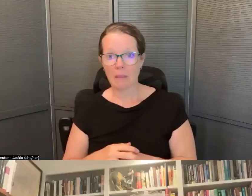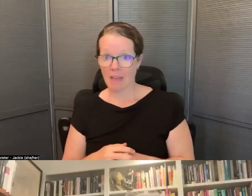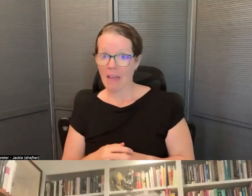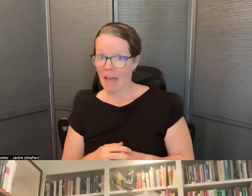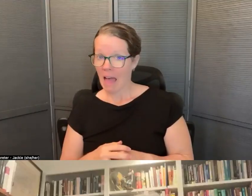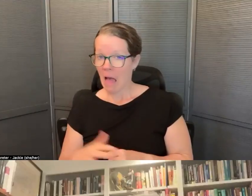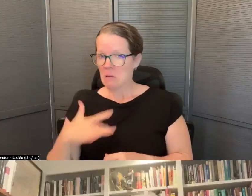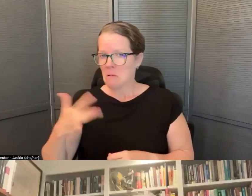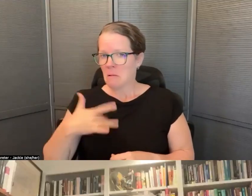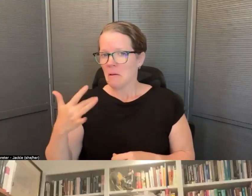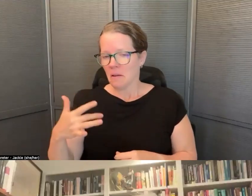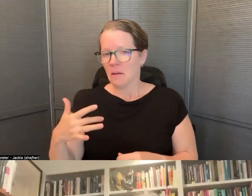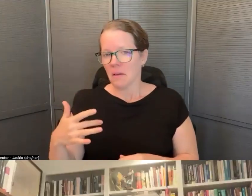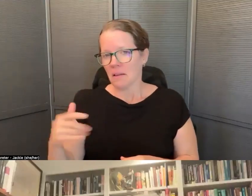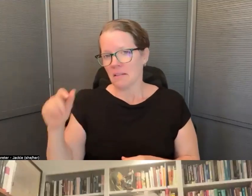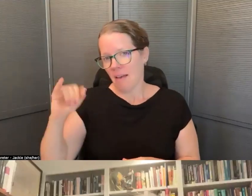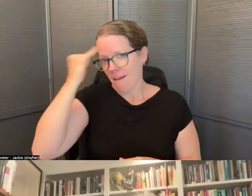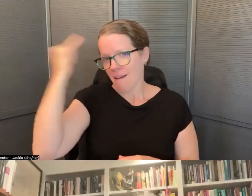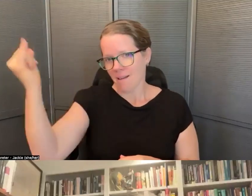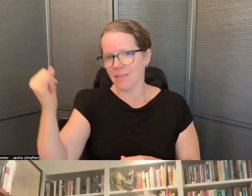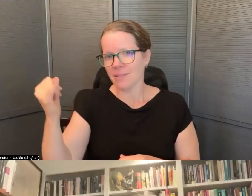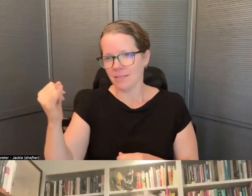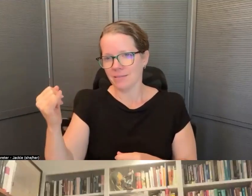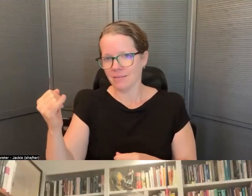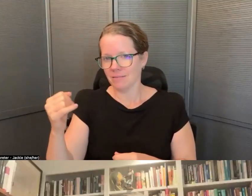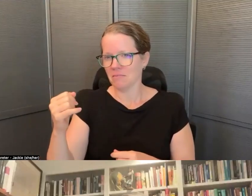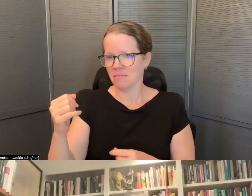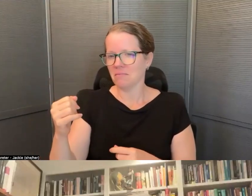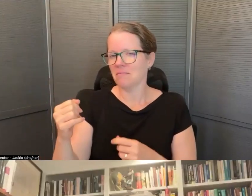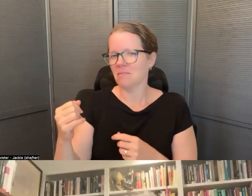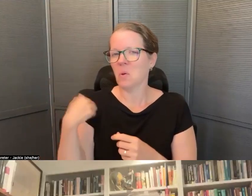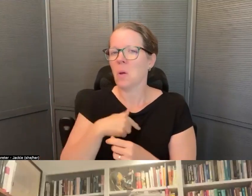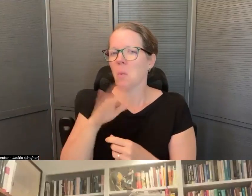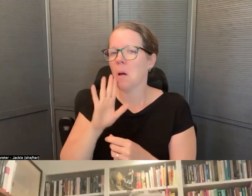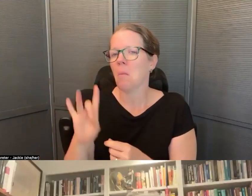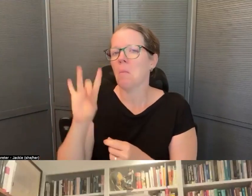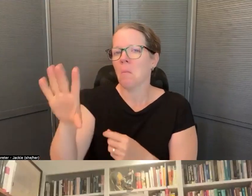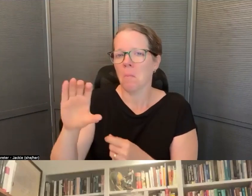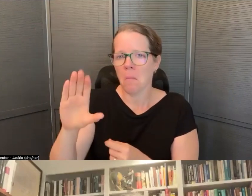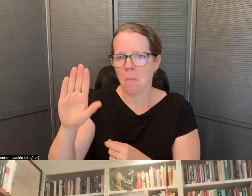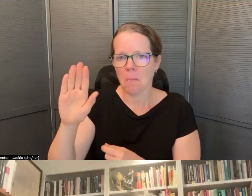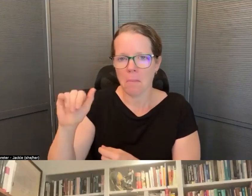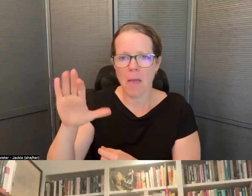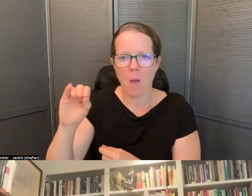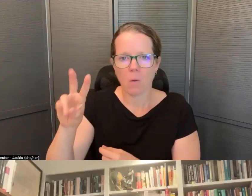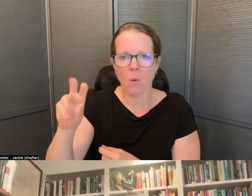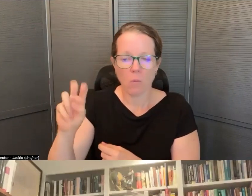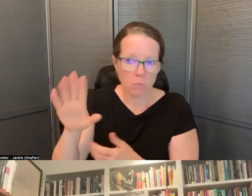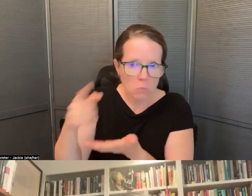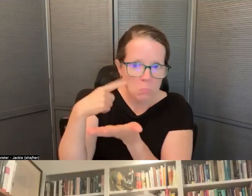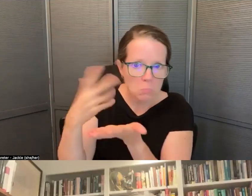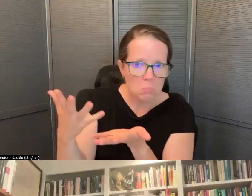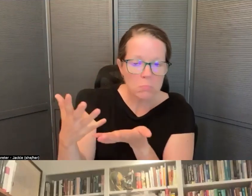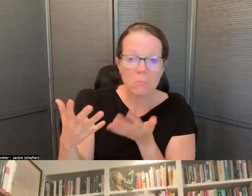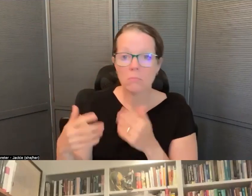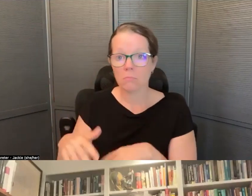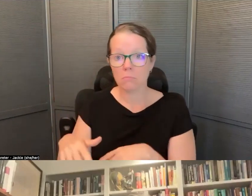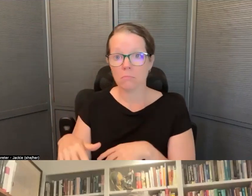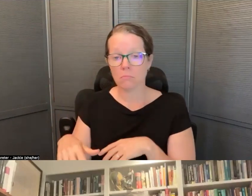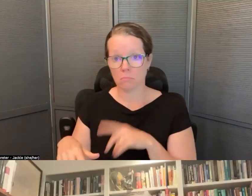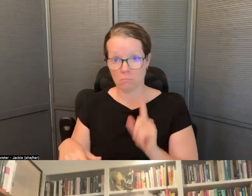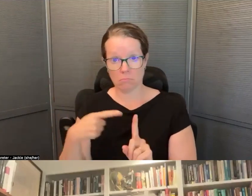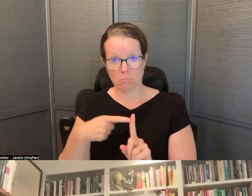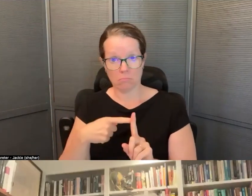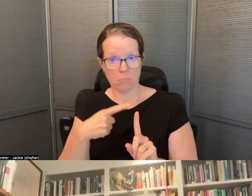in our discussions with people at Baycove. Certainly having a peer co-leader along with an experienced